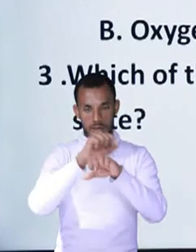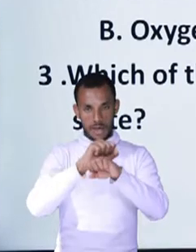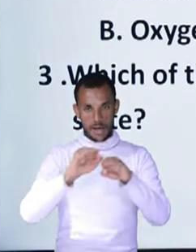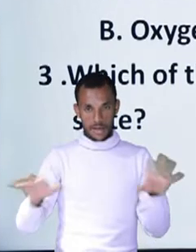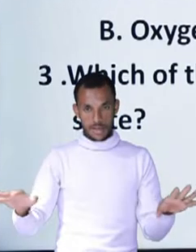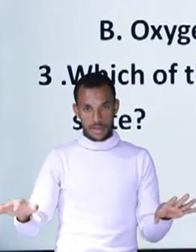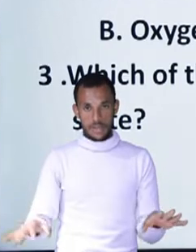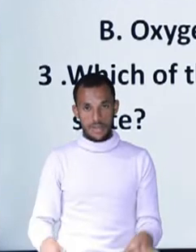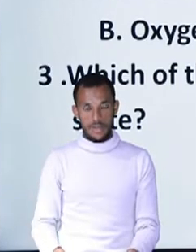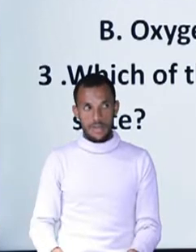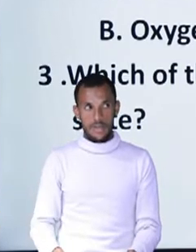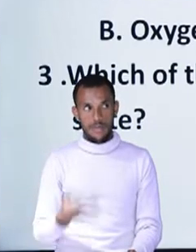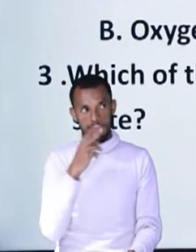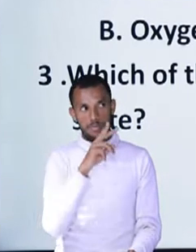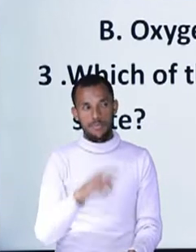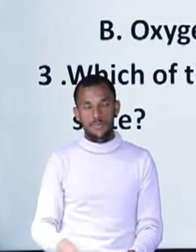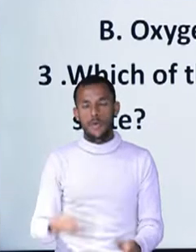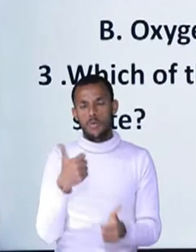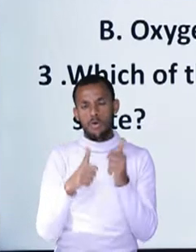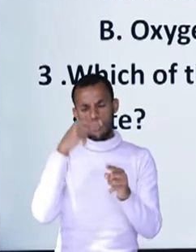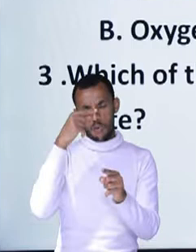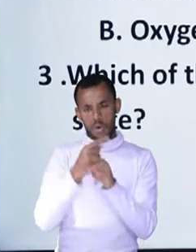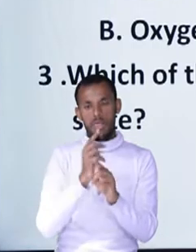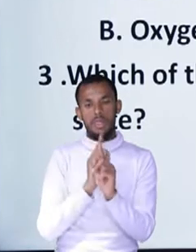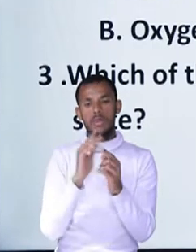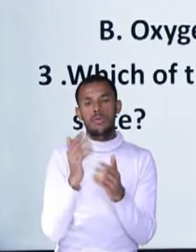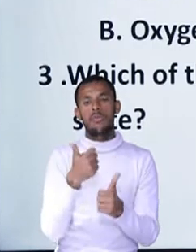Earth's crust? Which one is the correct answer?